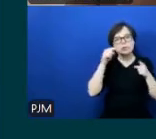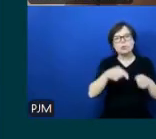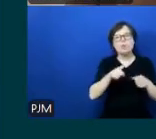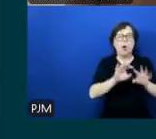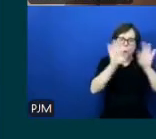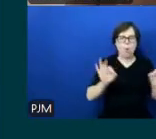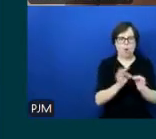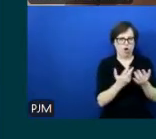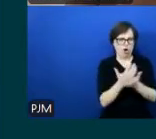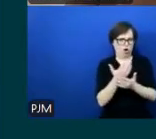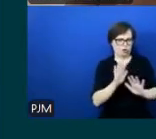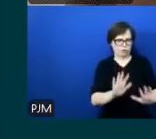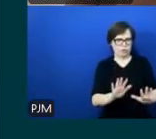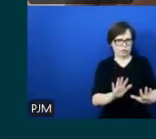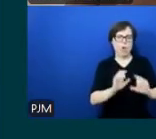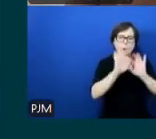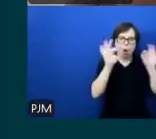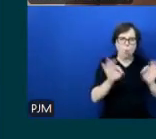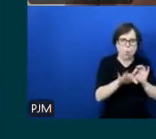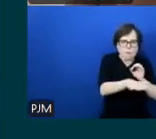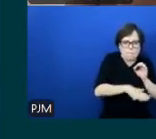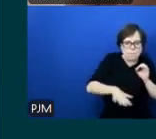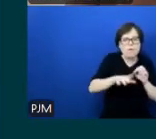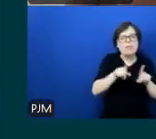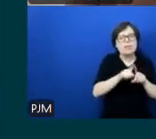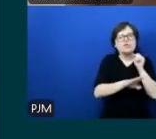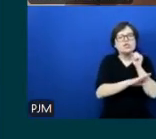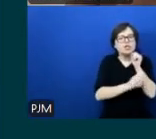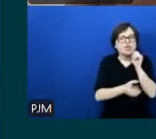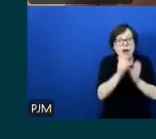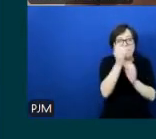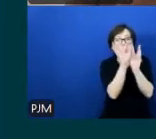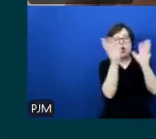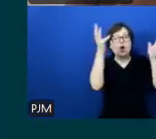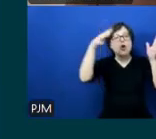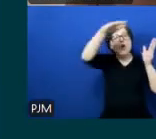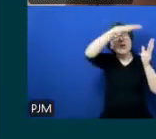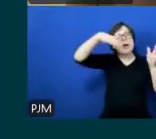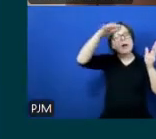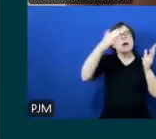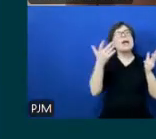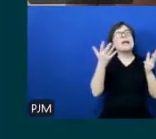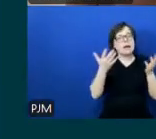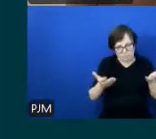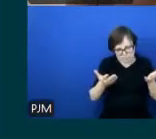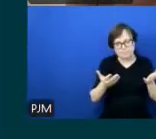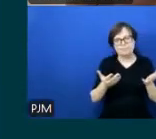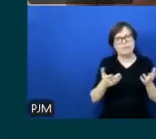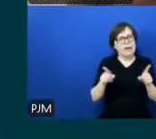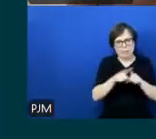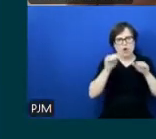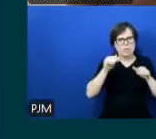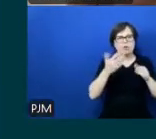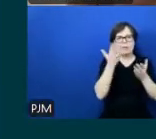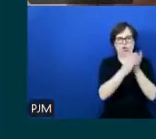area and the volume. And you can also do this by different vegetation strata, and also by